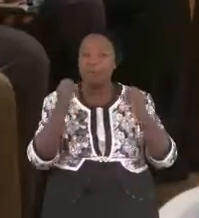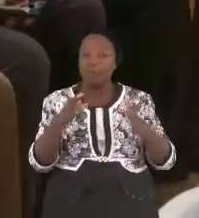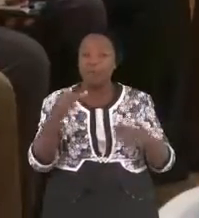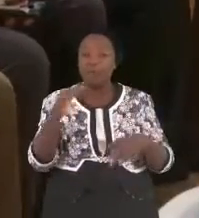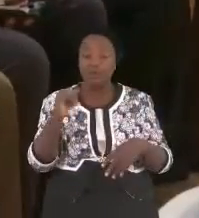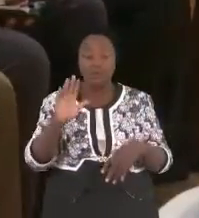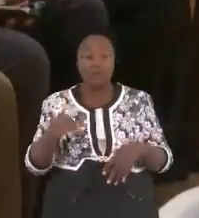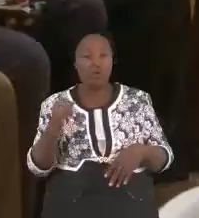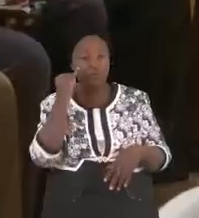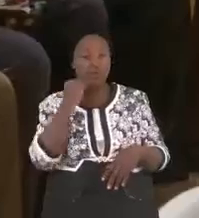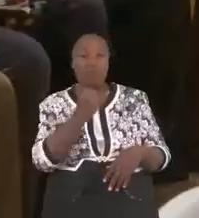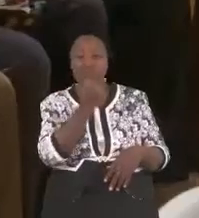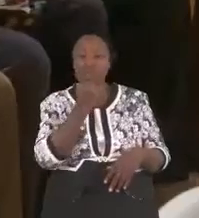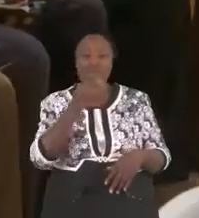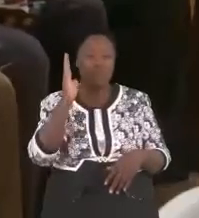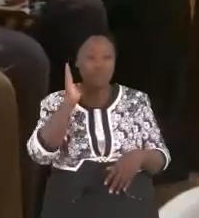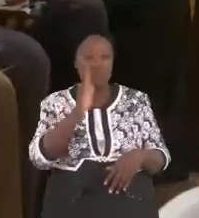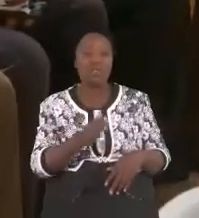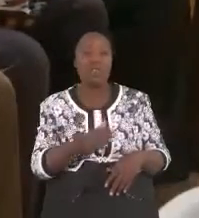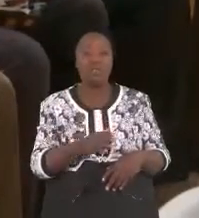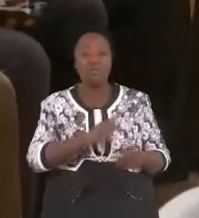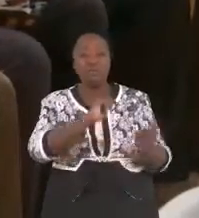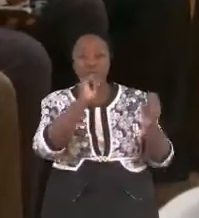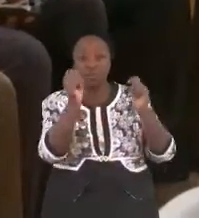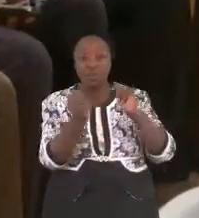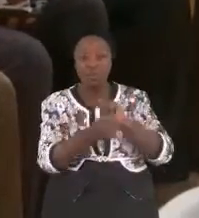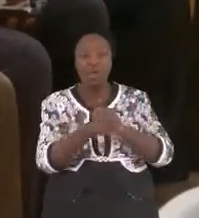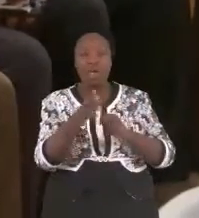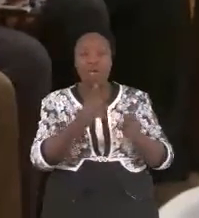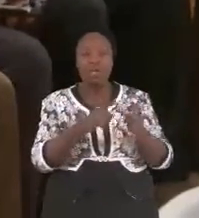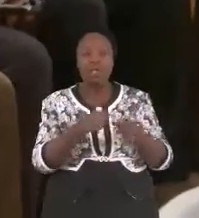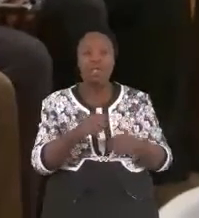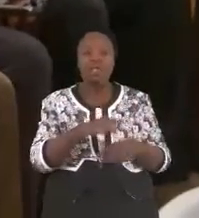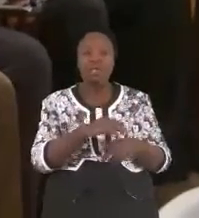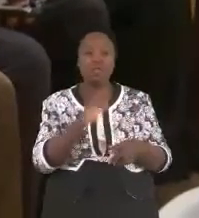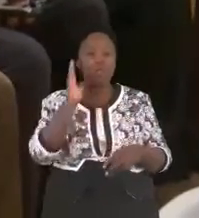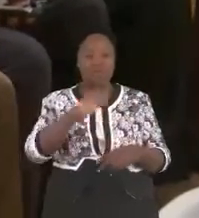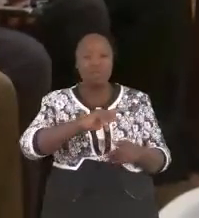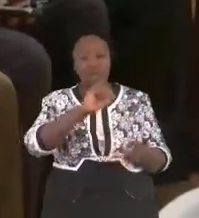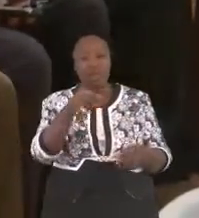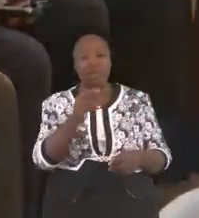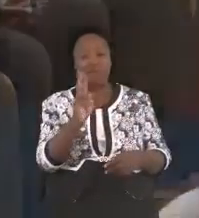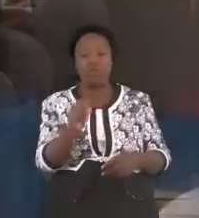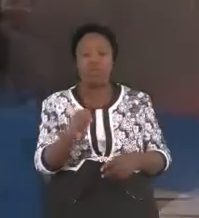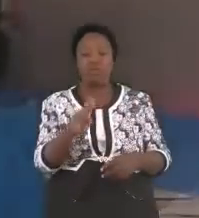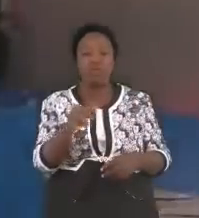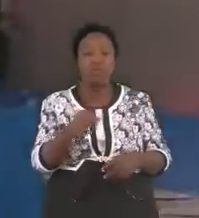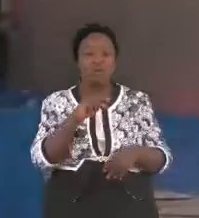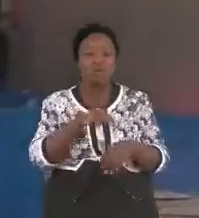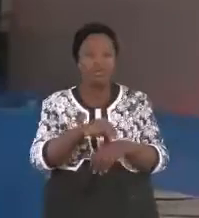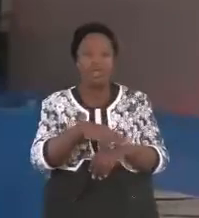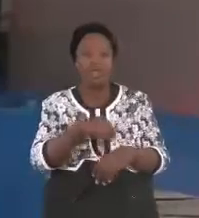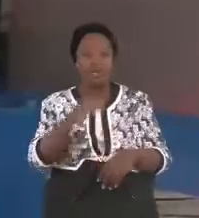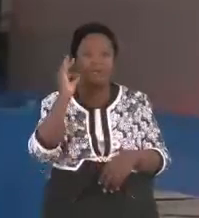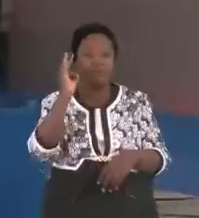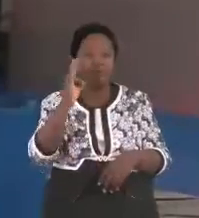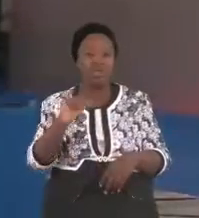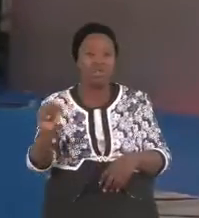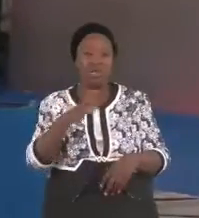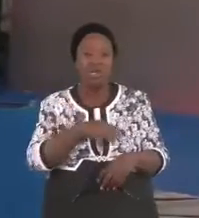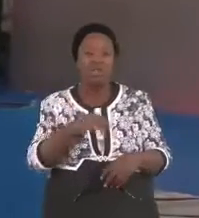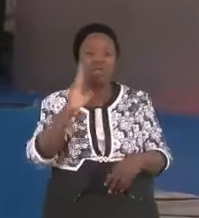join by preaching shall join by ministering which are by declaring shall